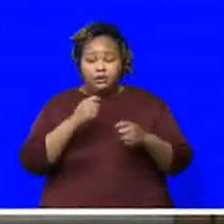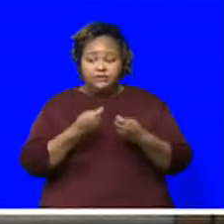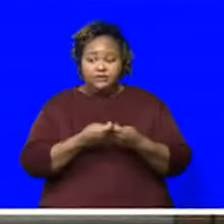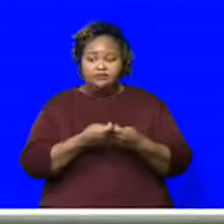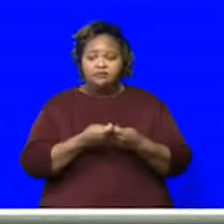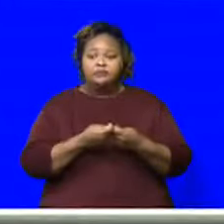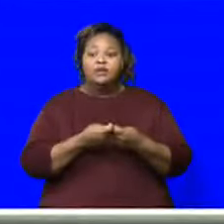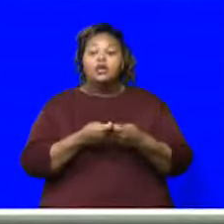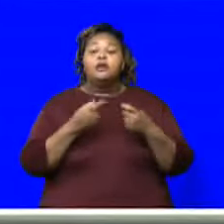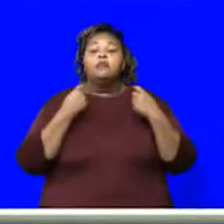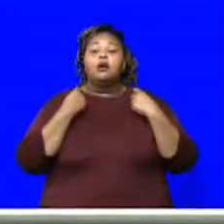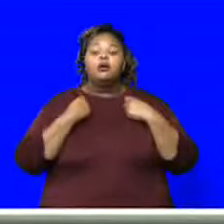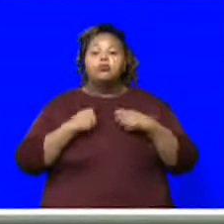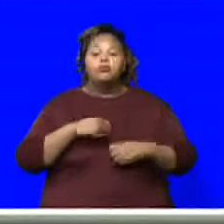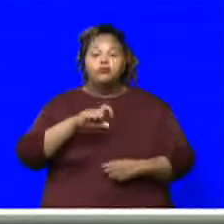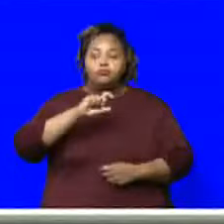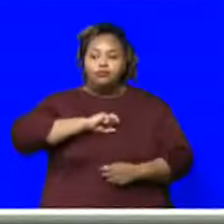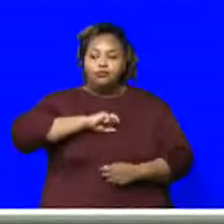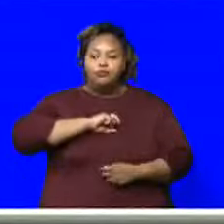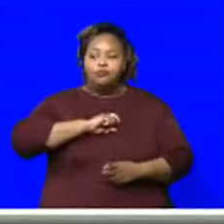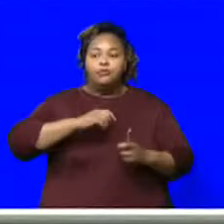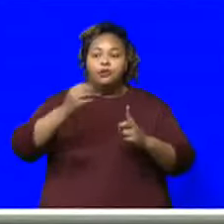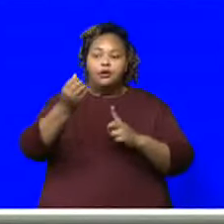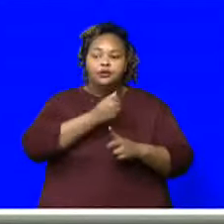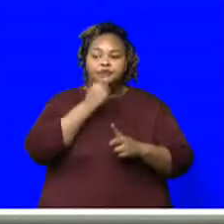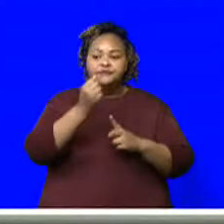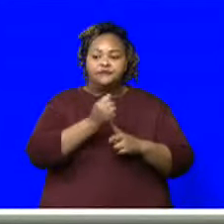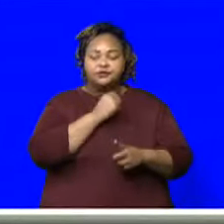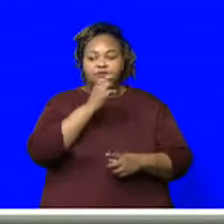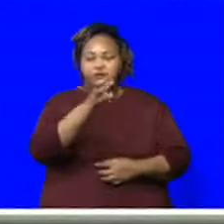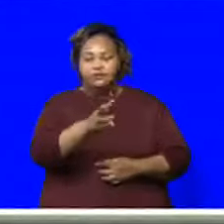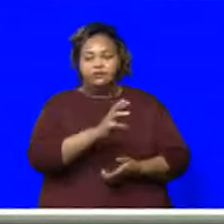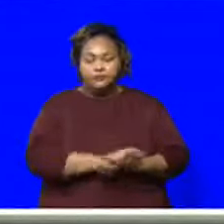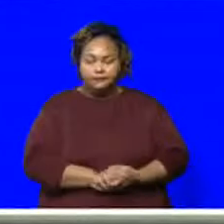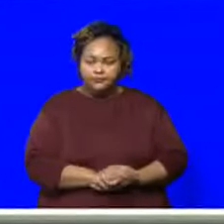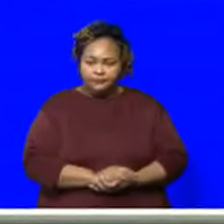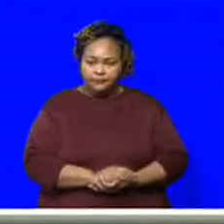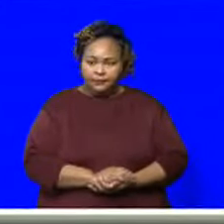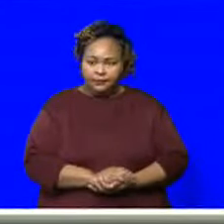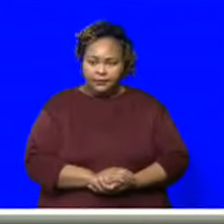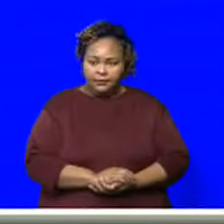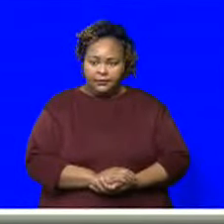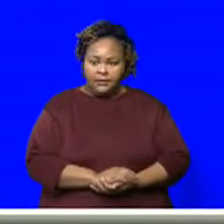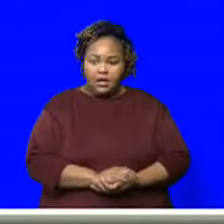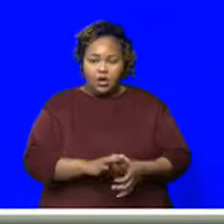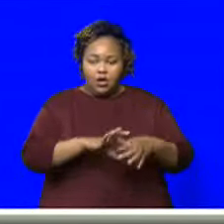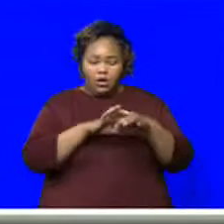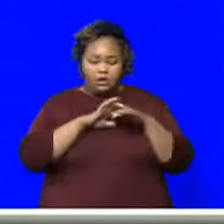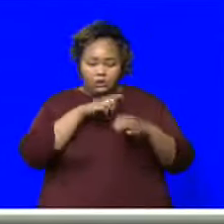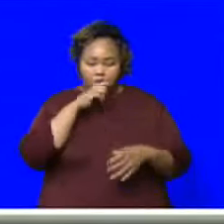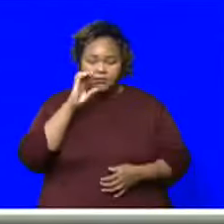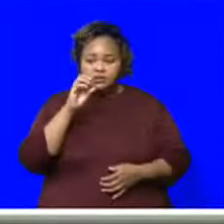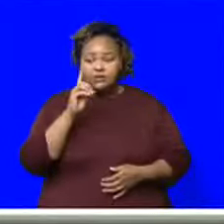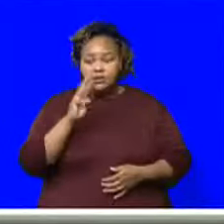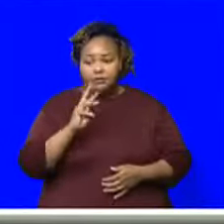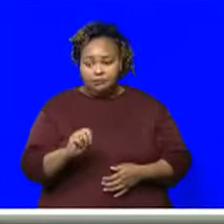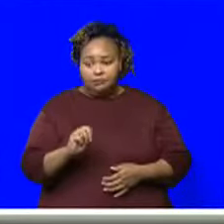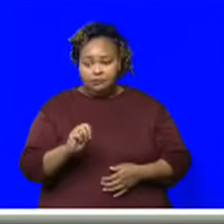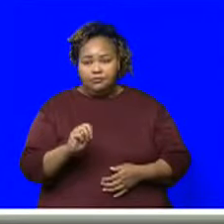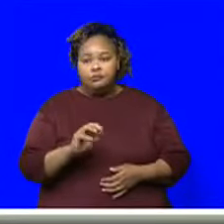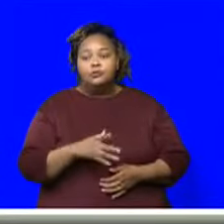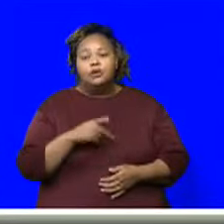medals. Basically, as the CDM, I think I have a